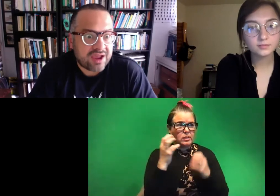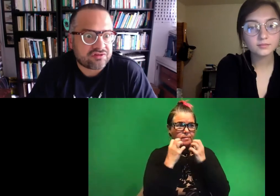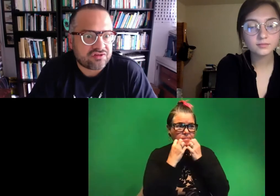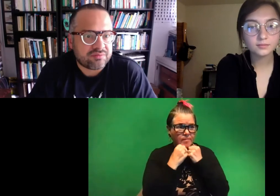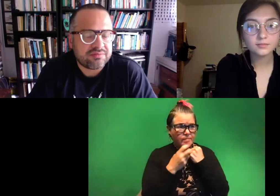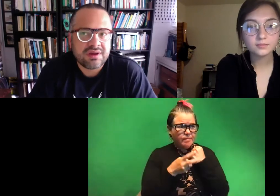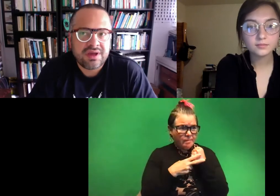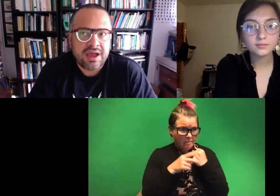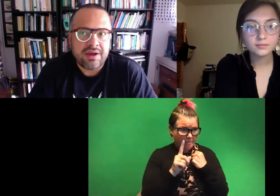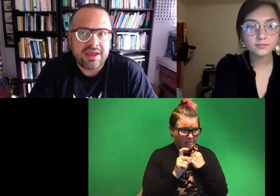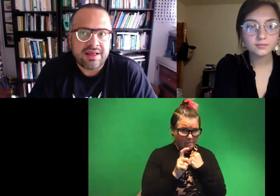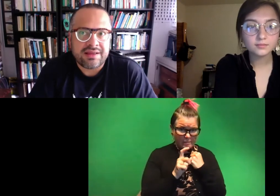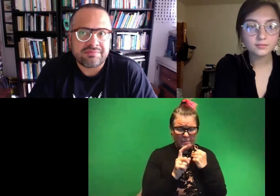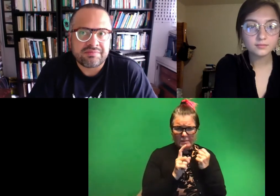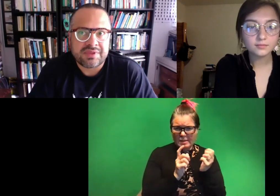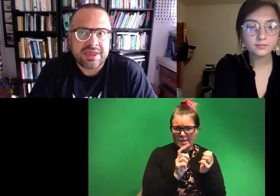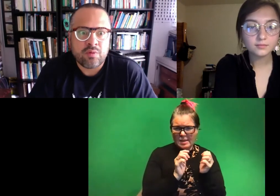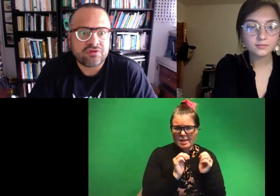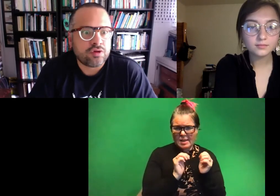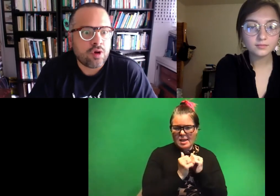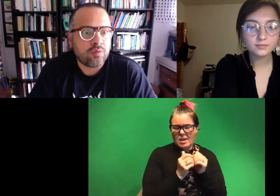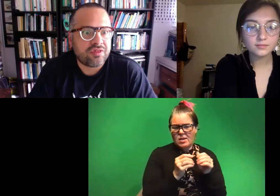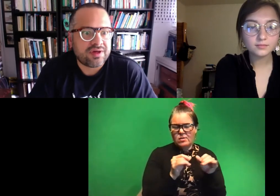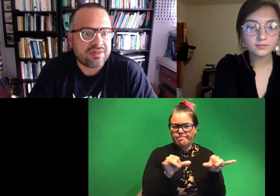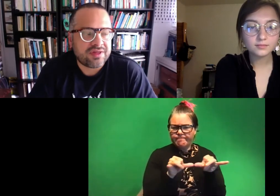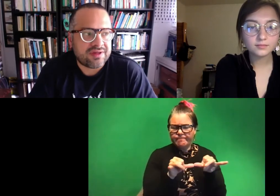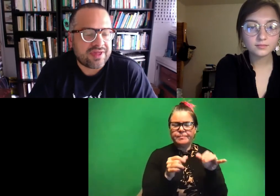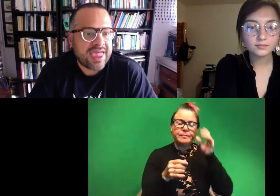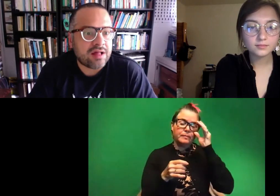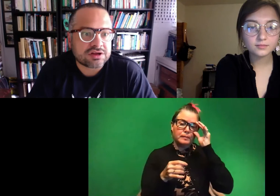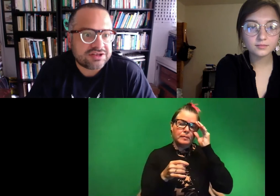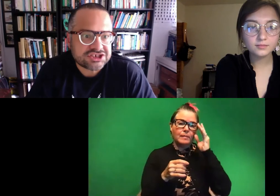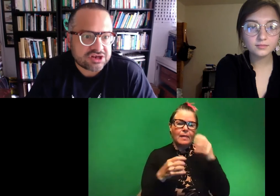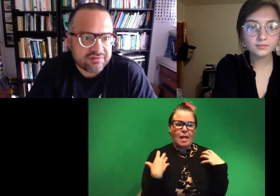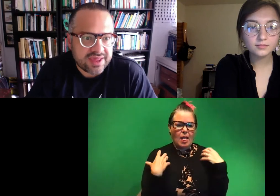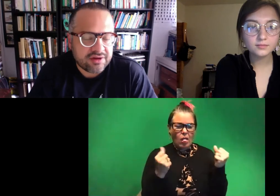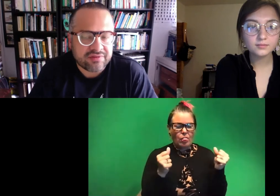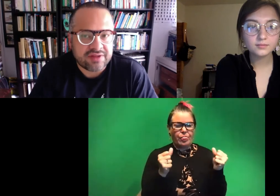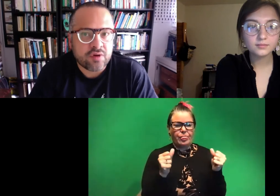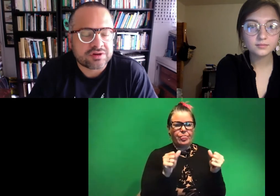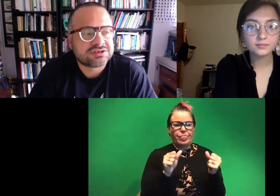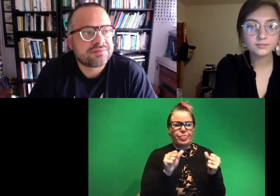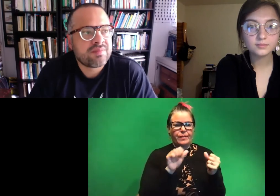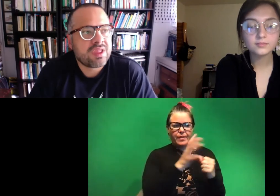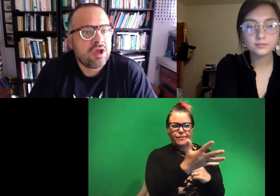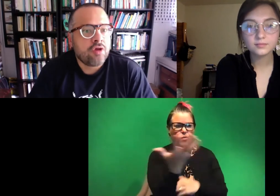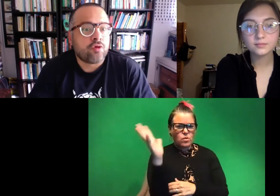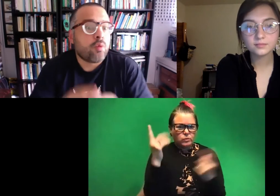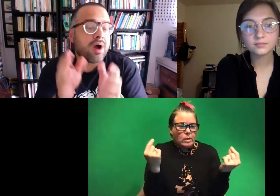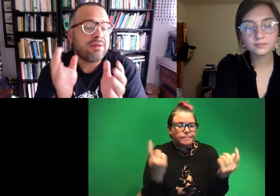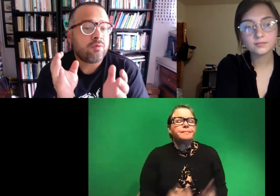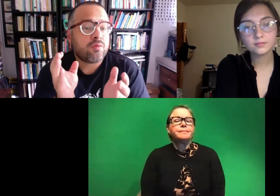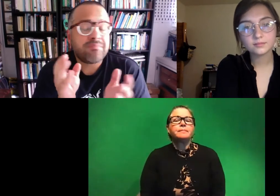that ecosystem? He wants to know the health condition of that forest.